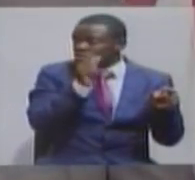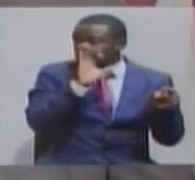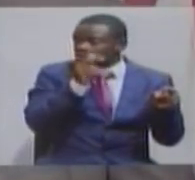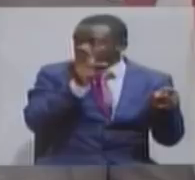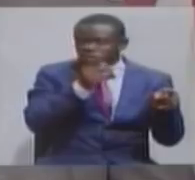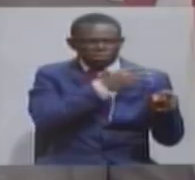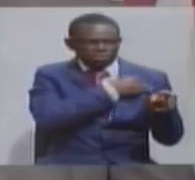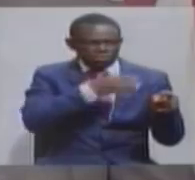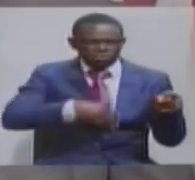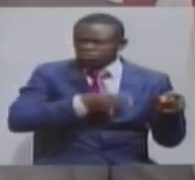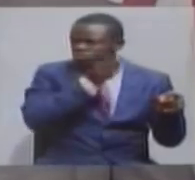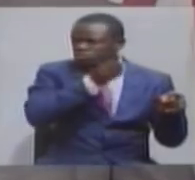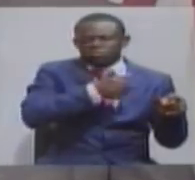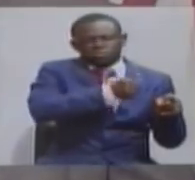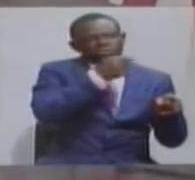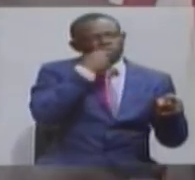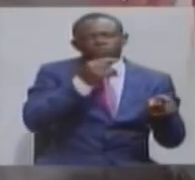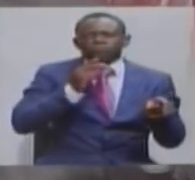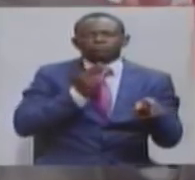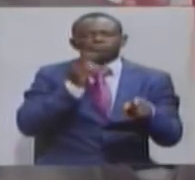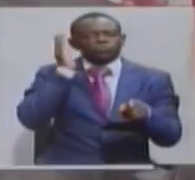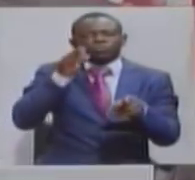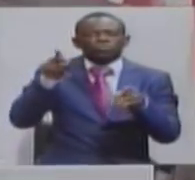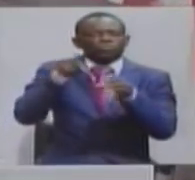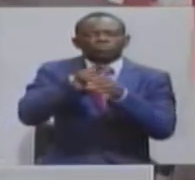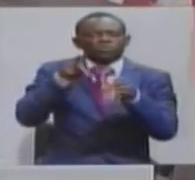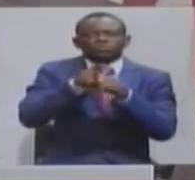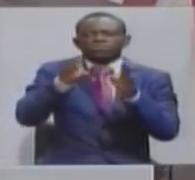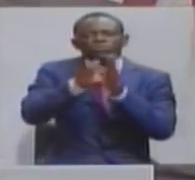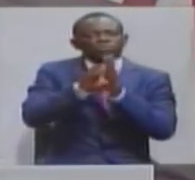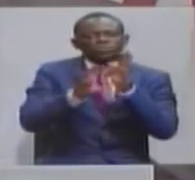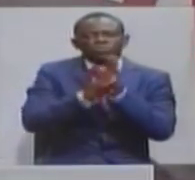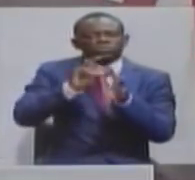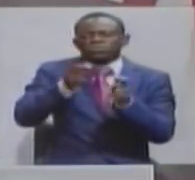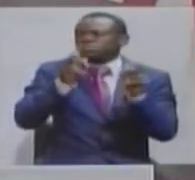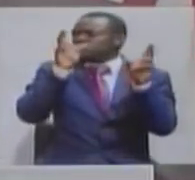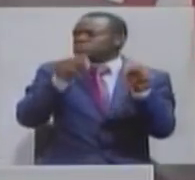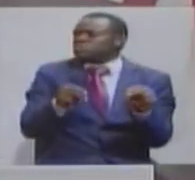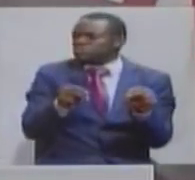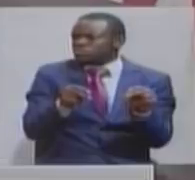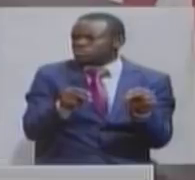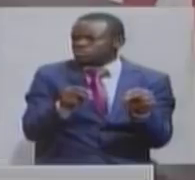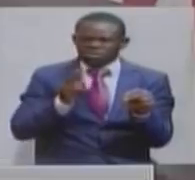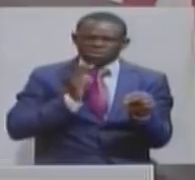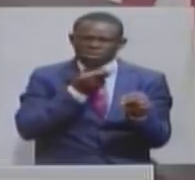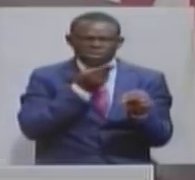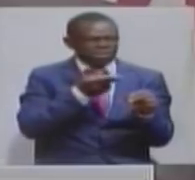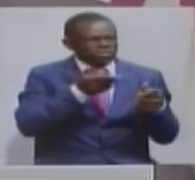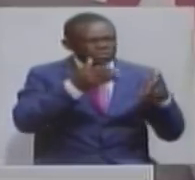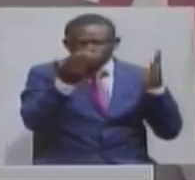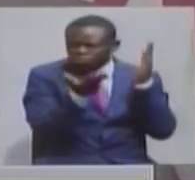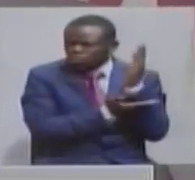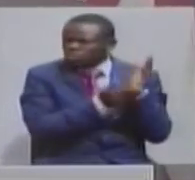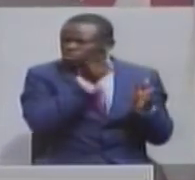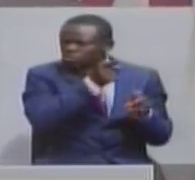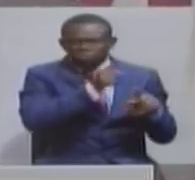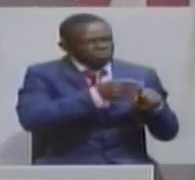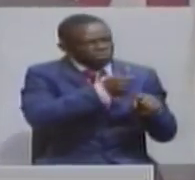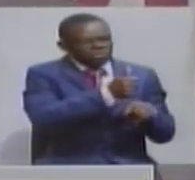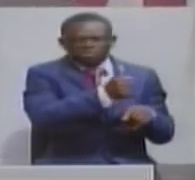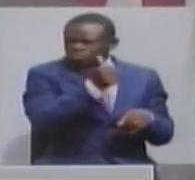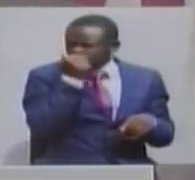opportunity to get involved, and you're saying, no, we don't want. Isn't that arrogance? That's arrogance of